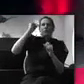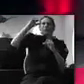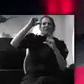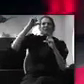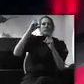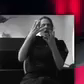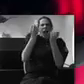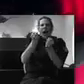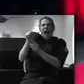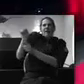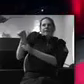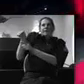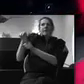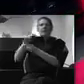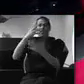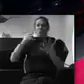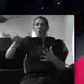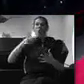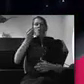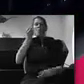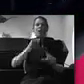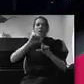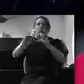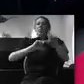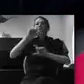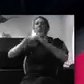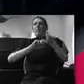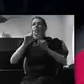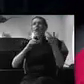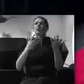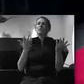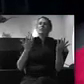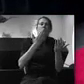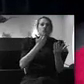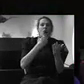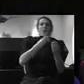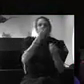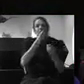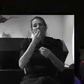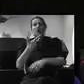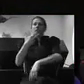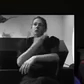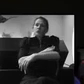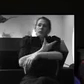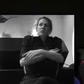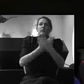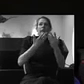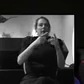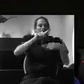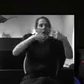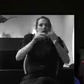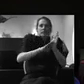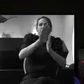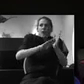trying to develop sugar-based drugs, vaccines, and anti-drug delivery systems. Currently, over